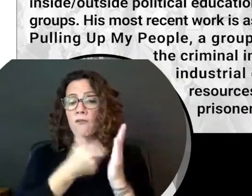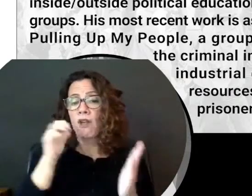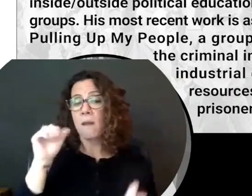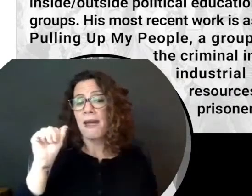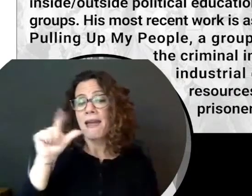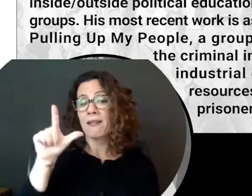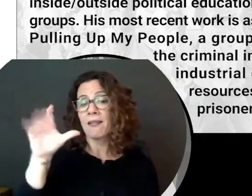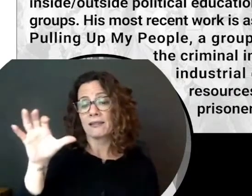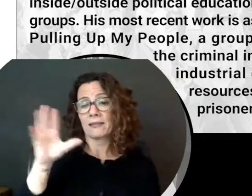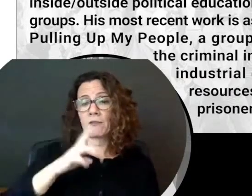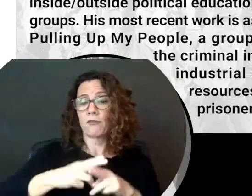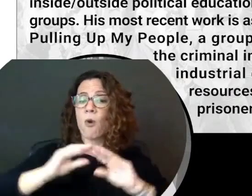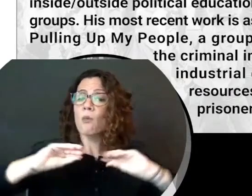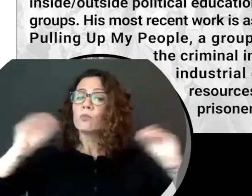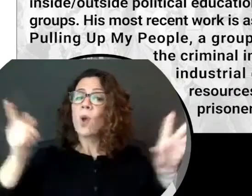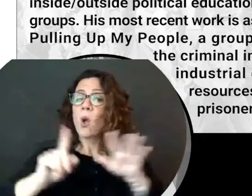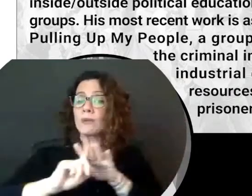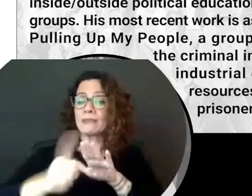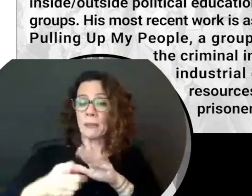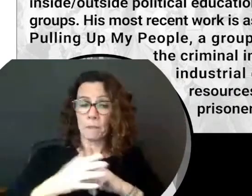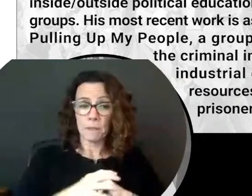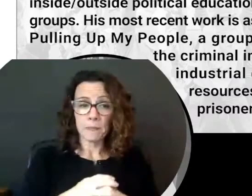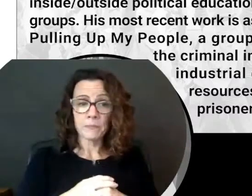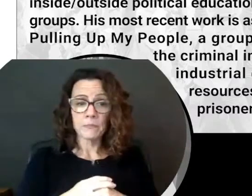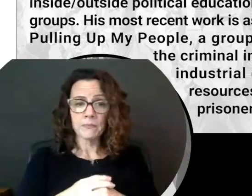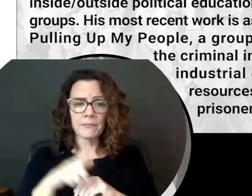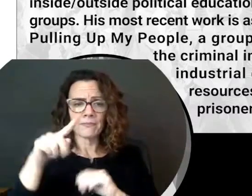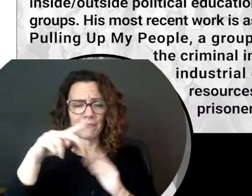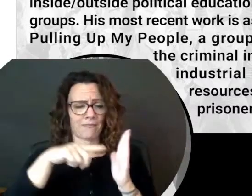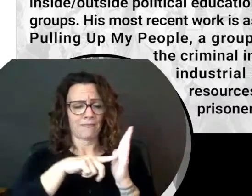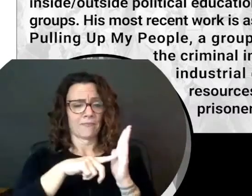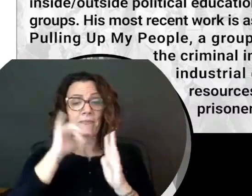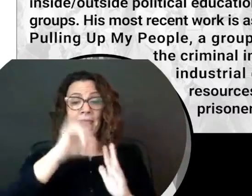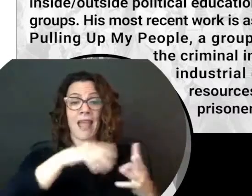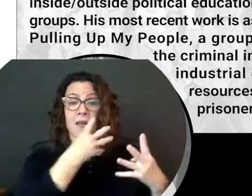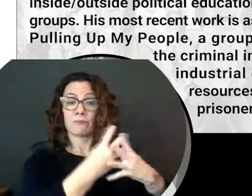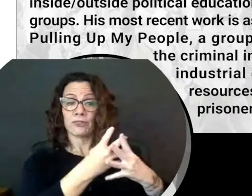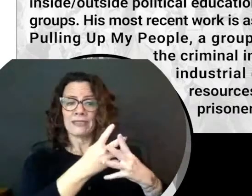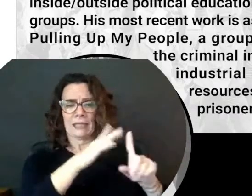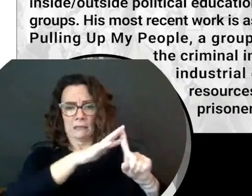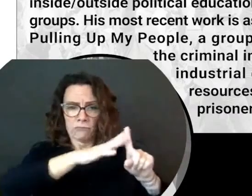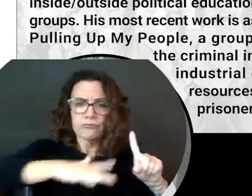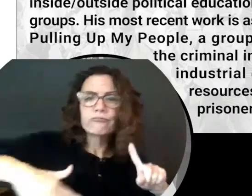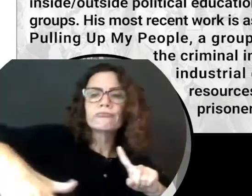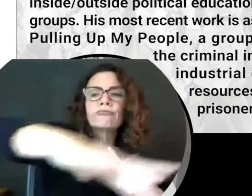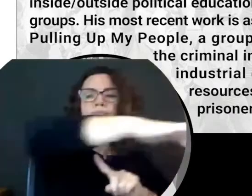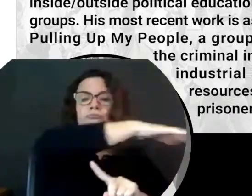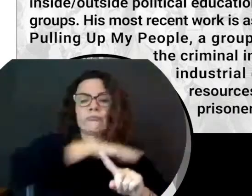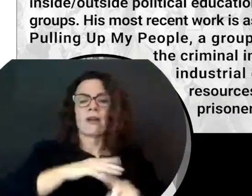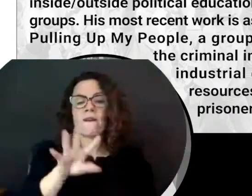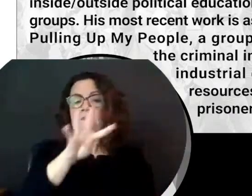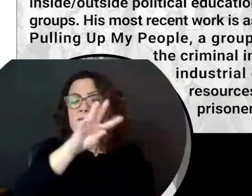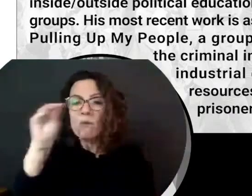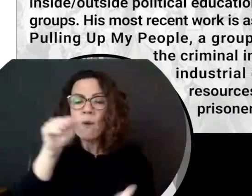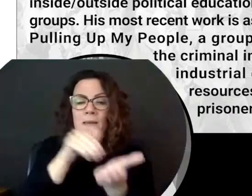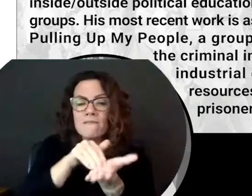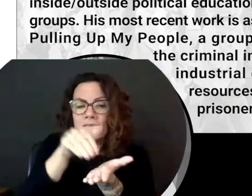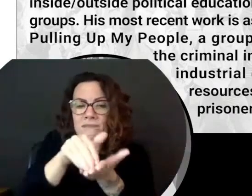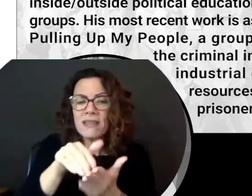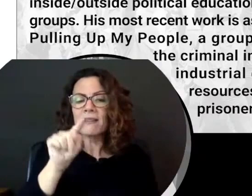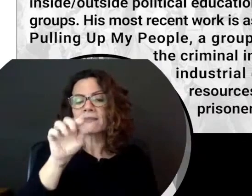is inescapably situated in the midst of a massive toxic waste dump. That's